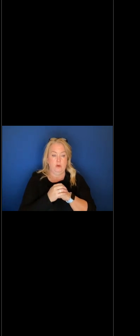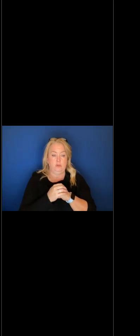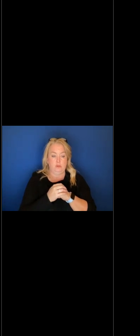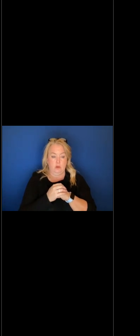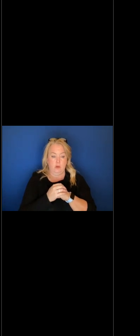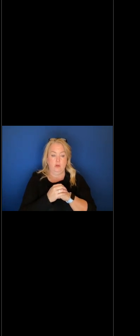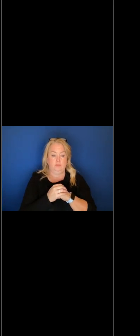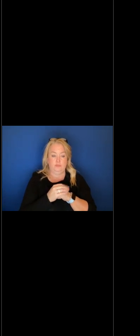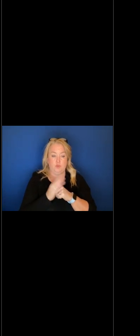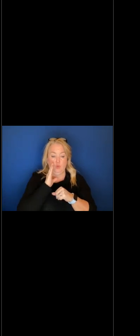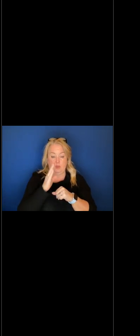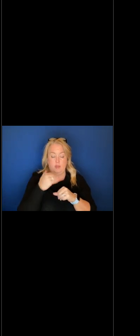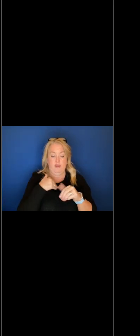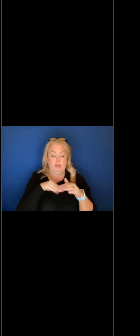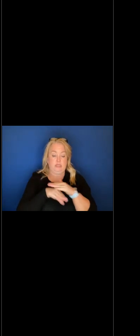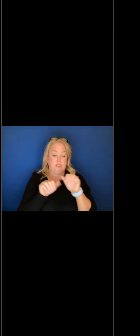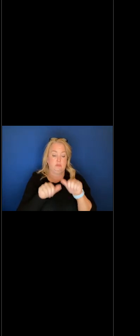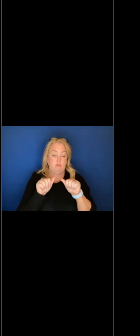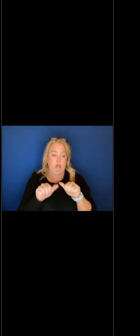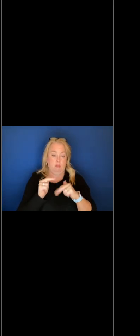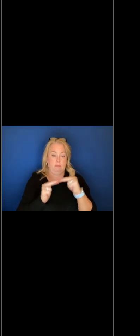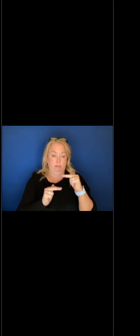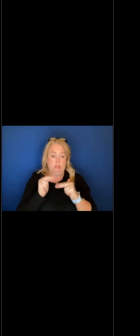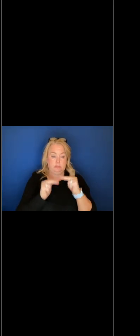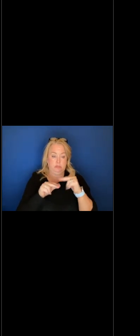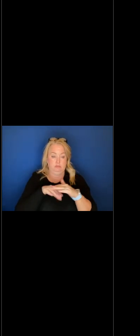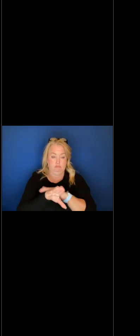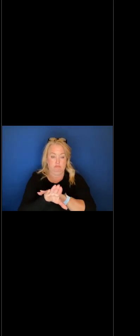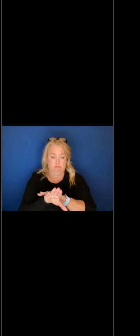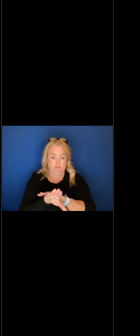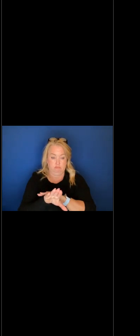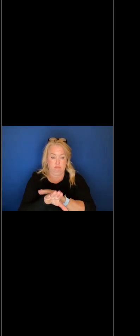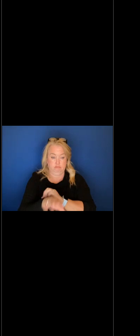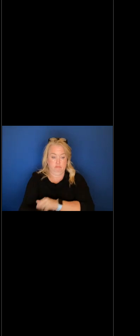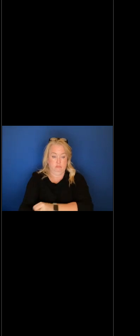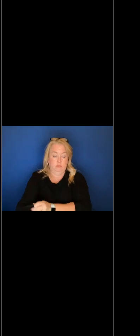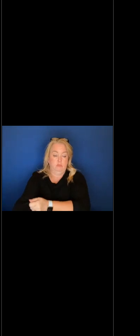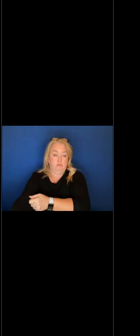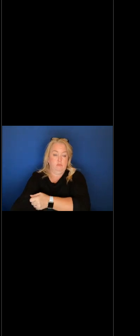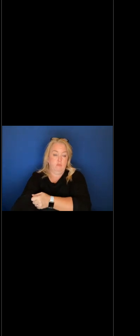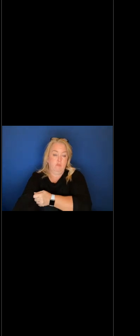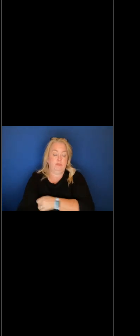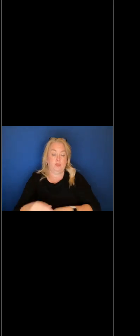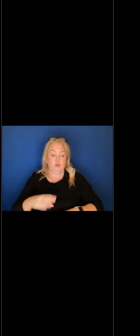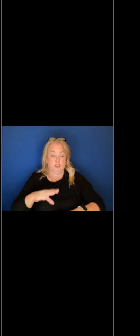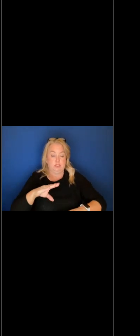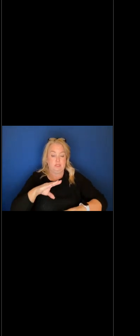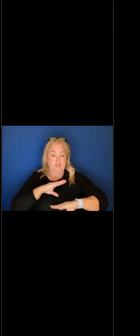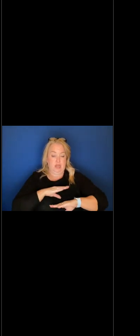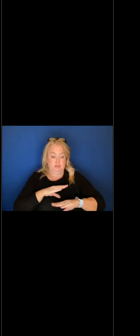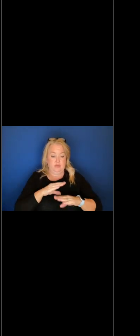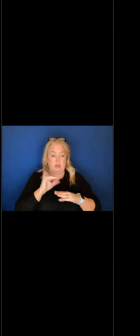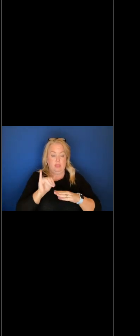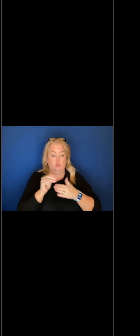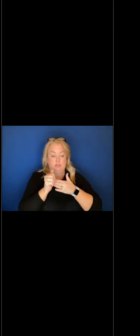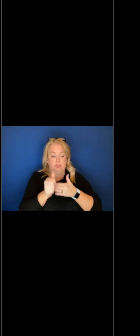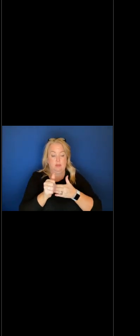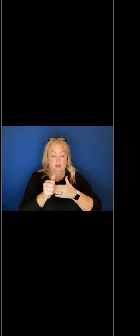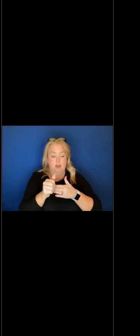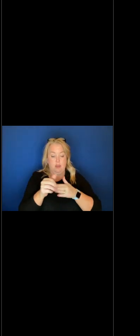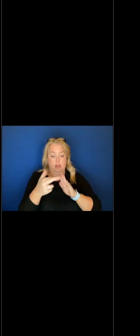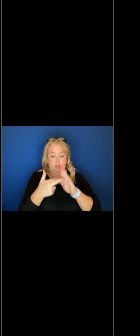an accessible building entrance on an accessible route. To satisfy requirement 1 of the guidelines, there